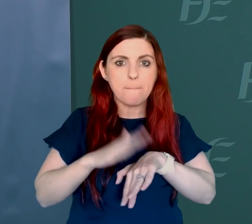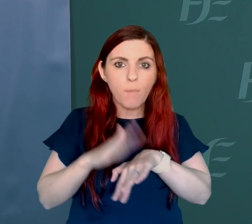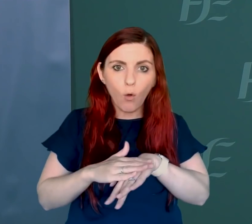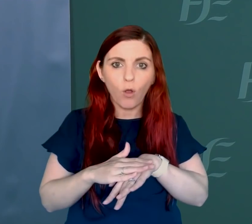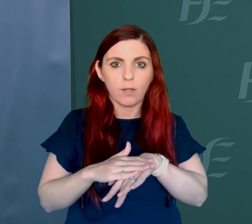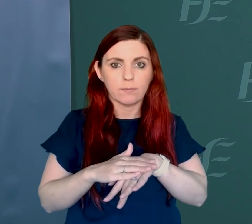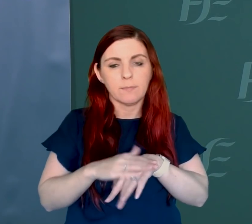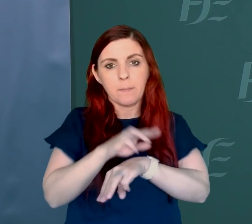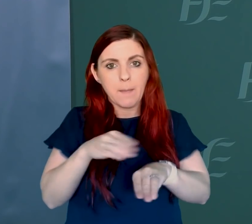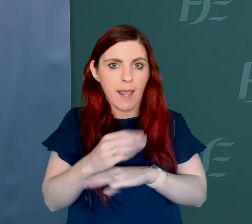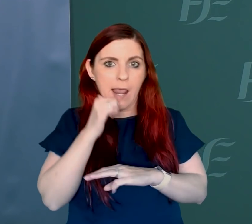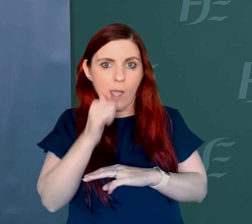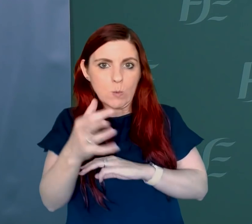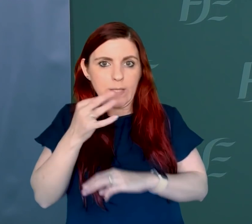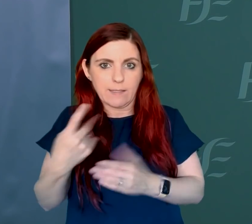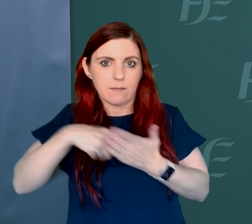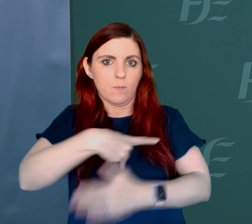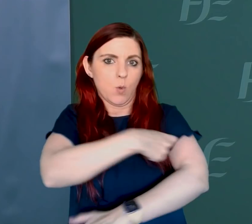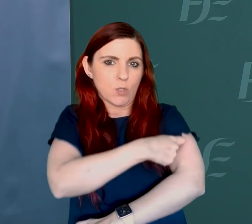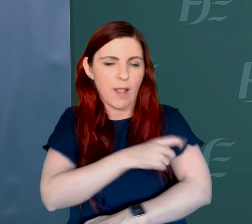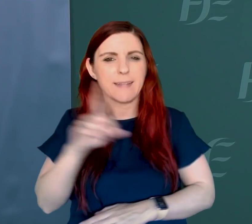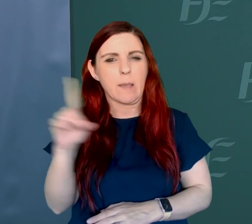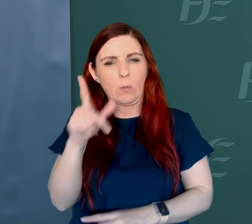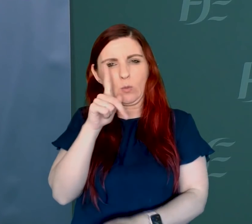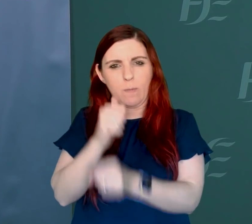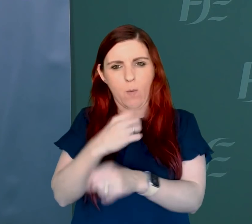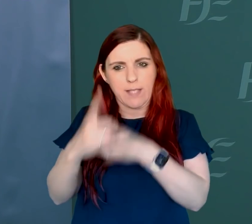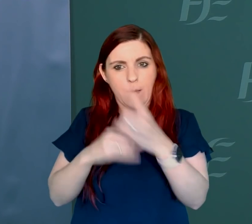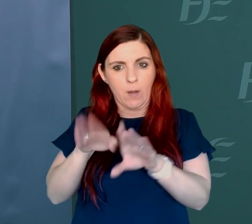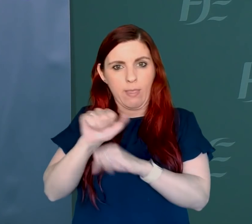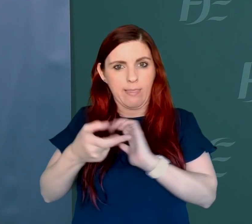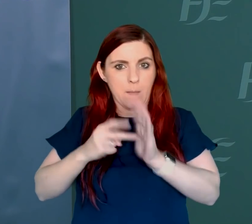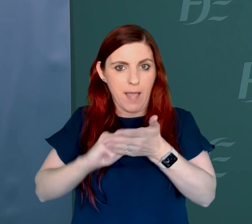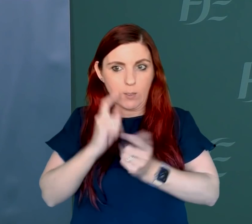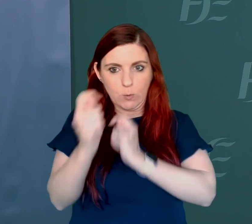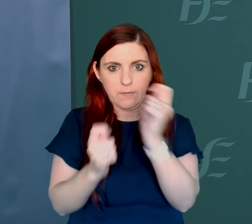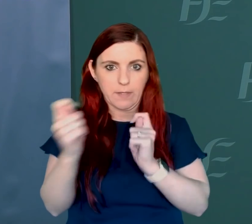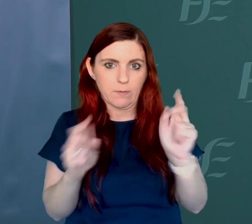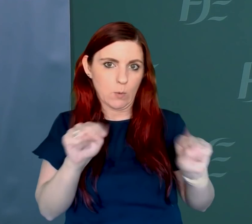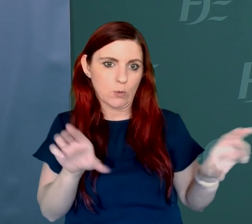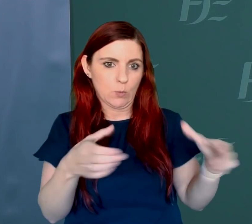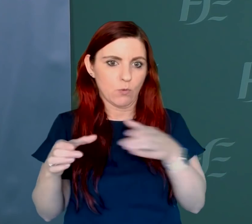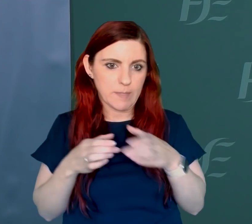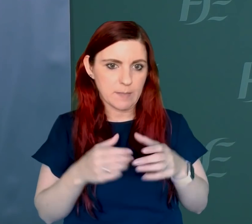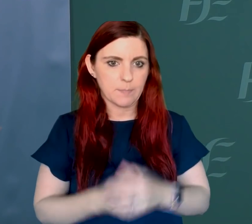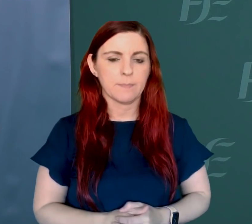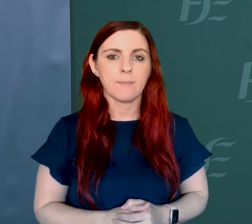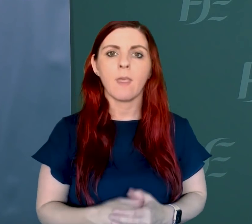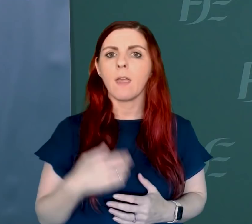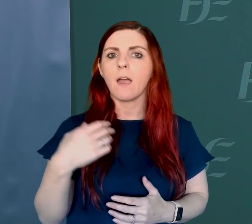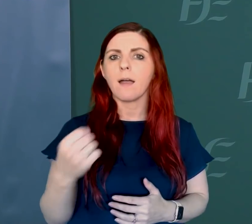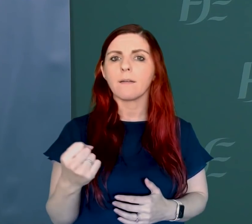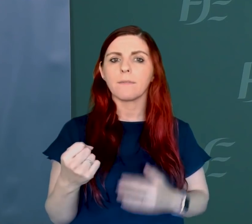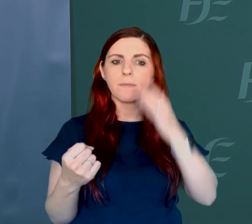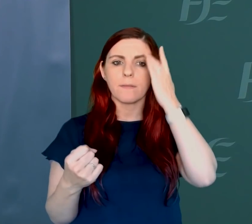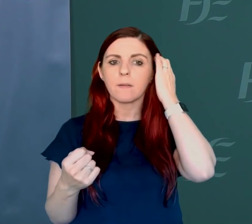the population from NIAC, and Damien will outline how we're progressing and the plans against each of those. There is an